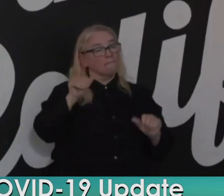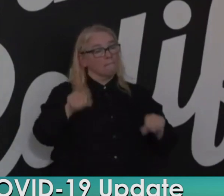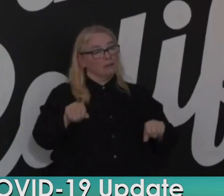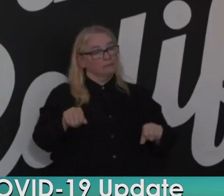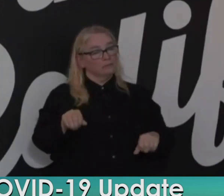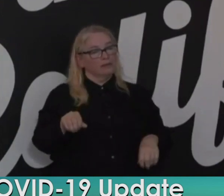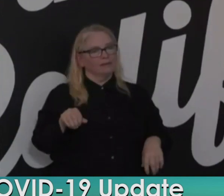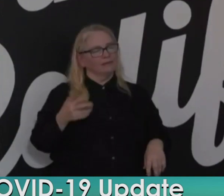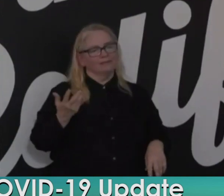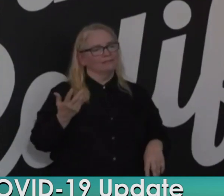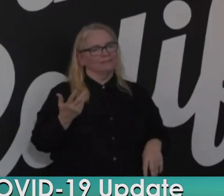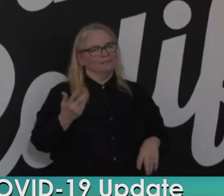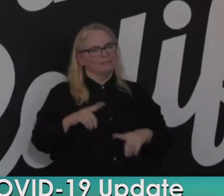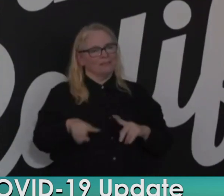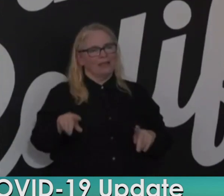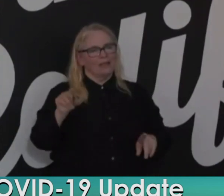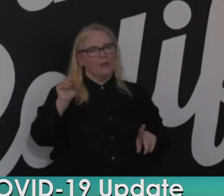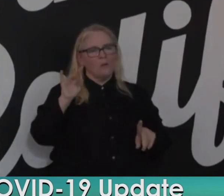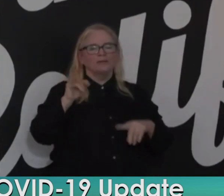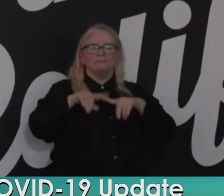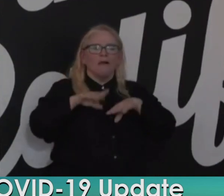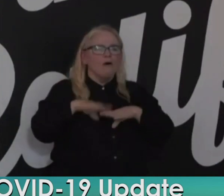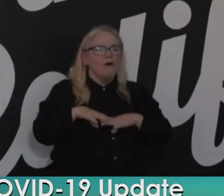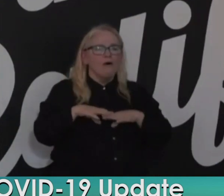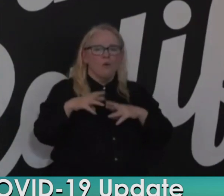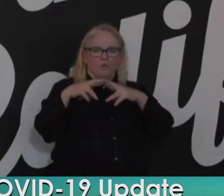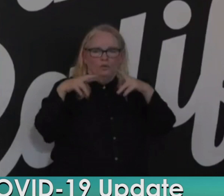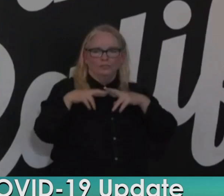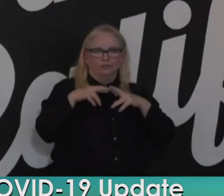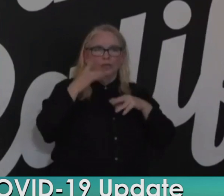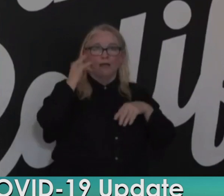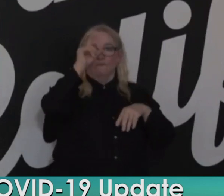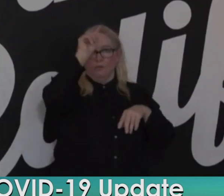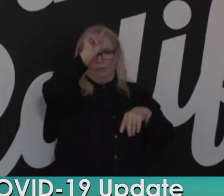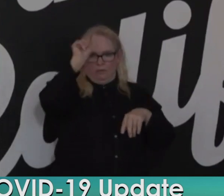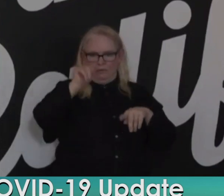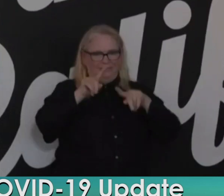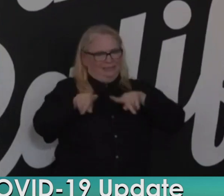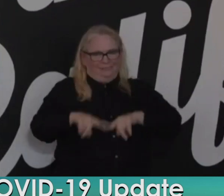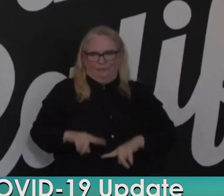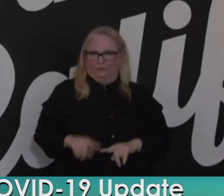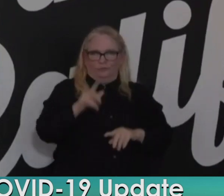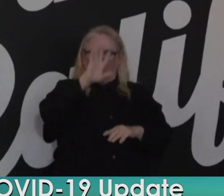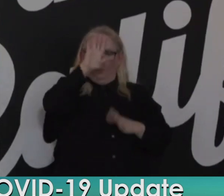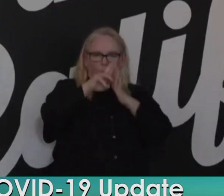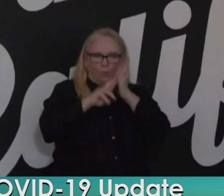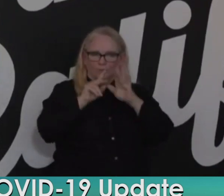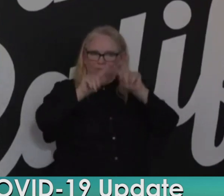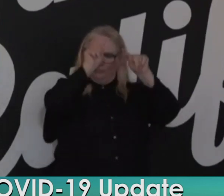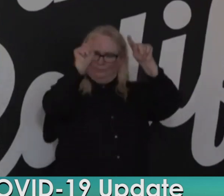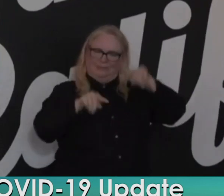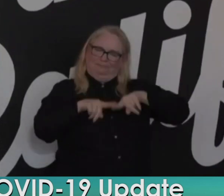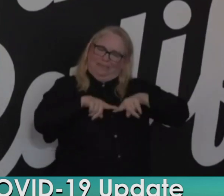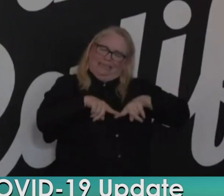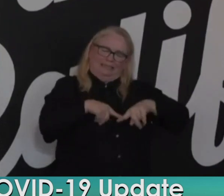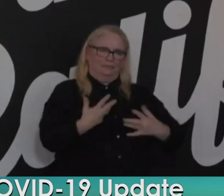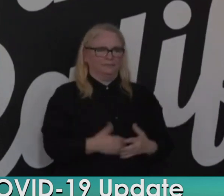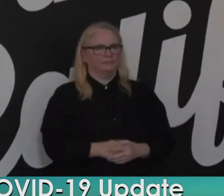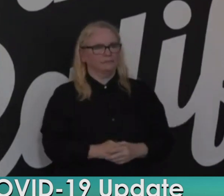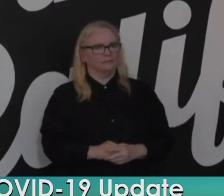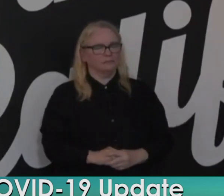this regional variance basis. Next question is from Kathleen Ronay with the